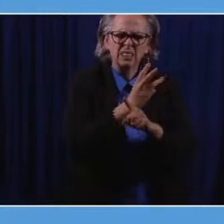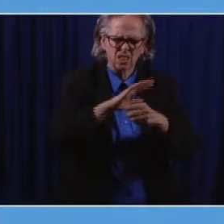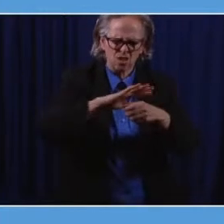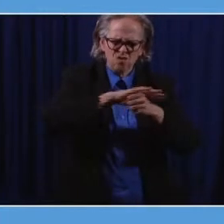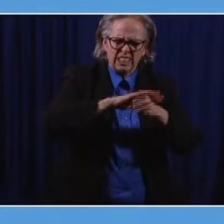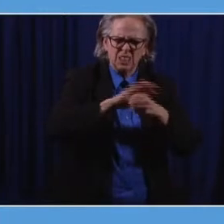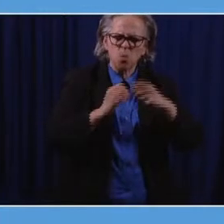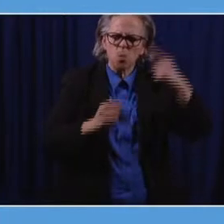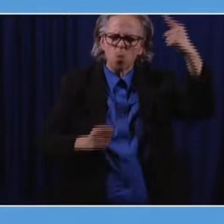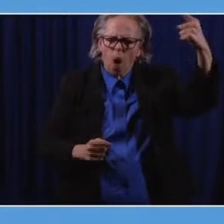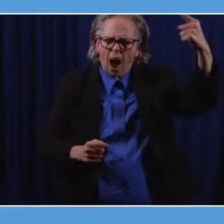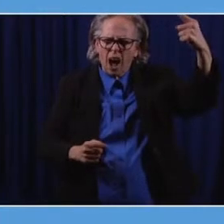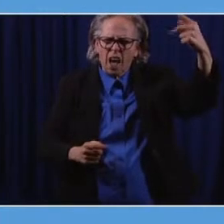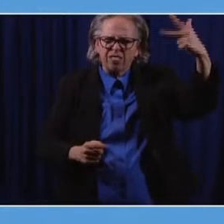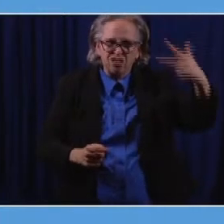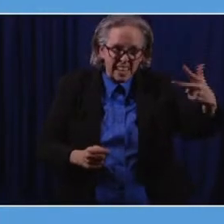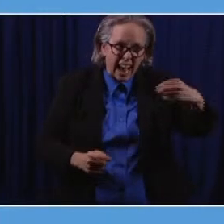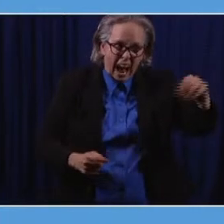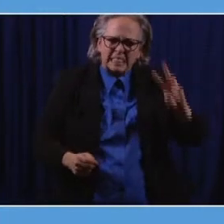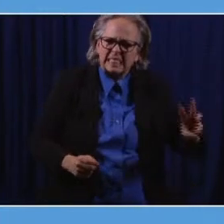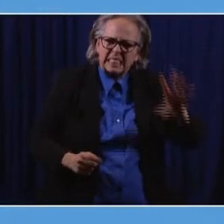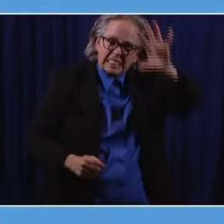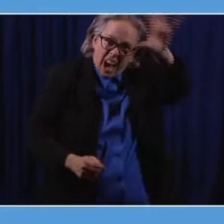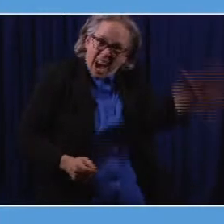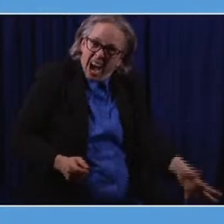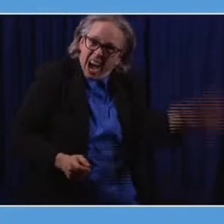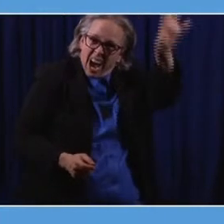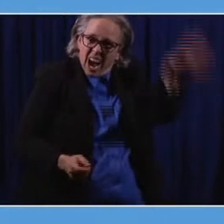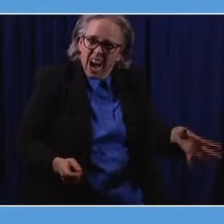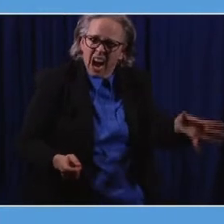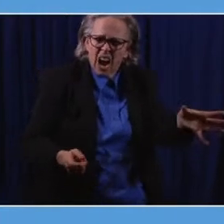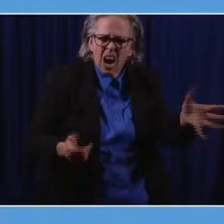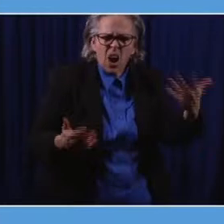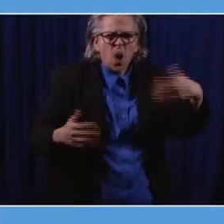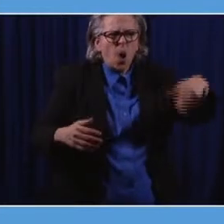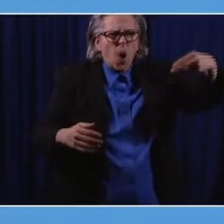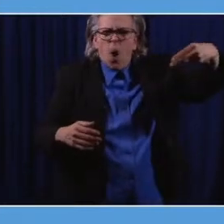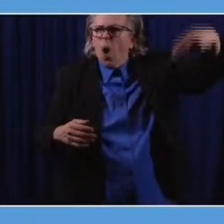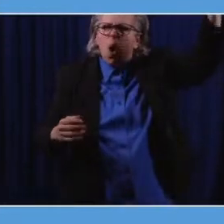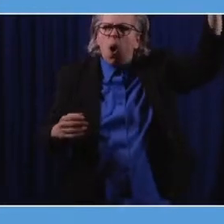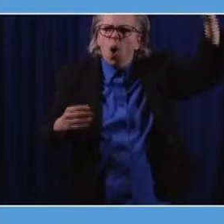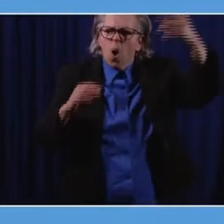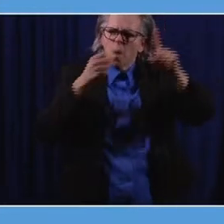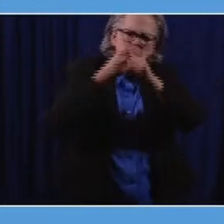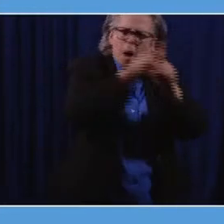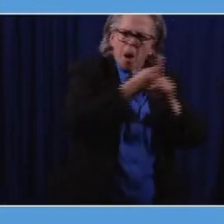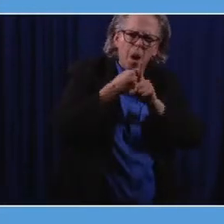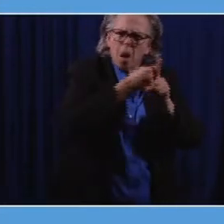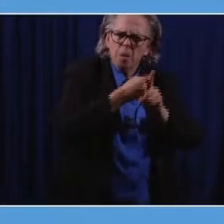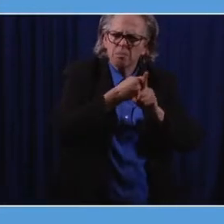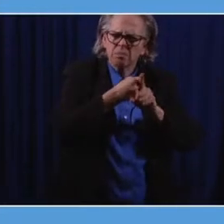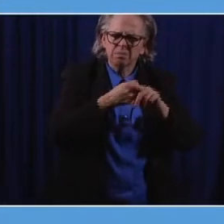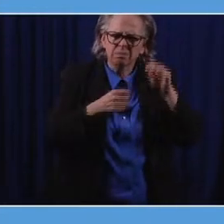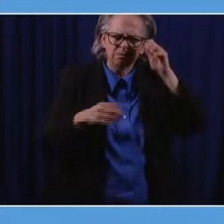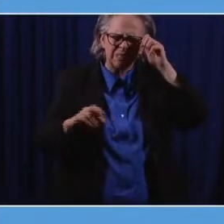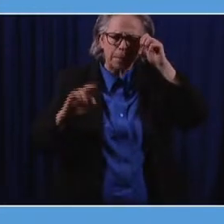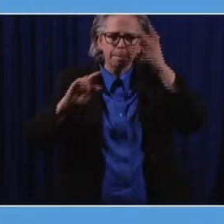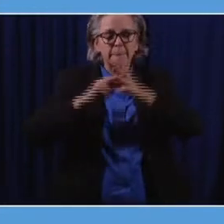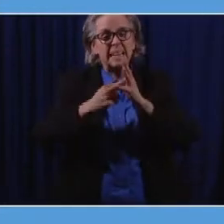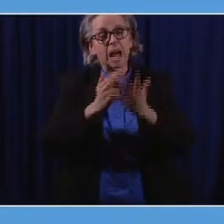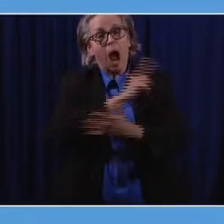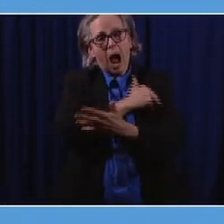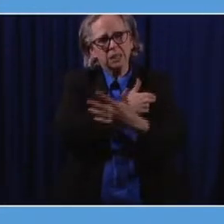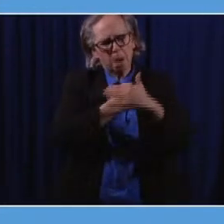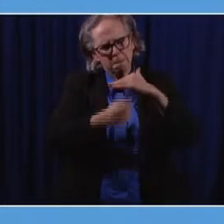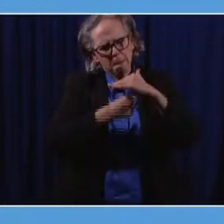6. 1, 3, and 6, as you see them there, are seeing a greater percentage of hospital admissions, along